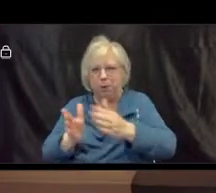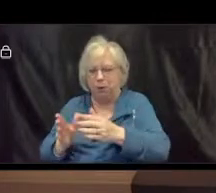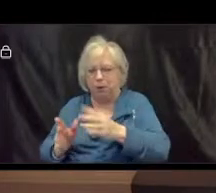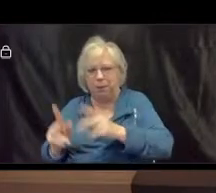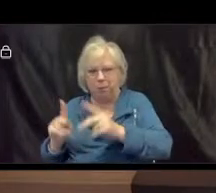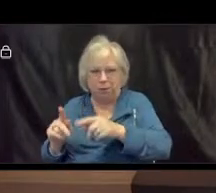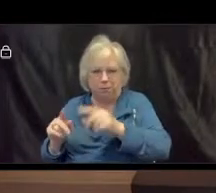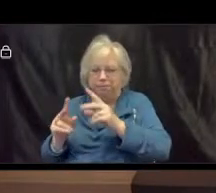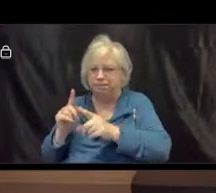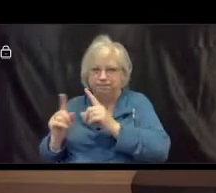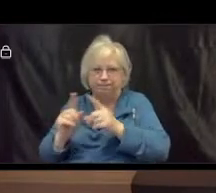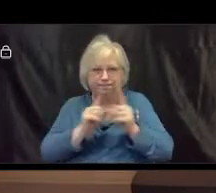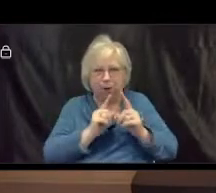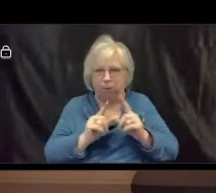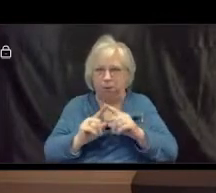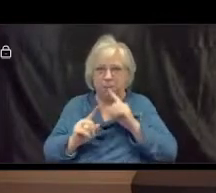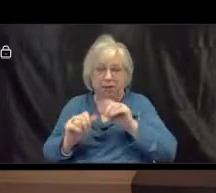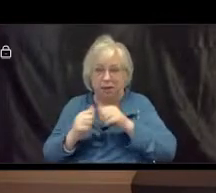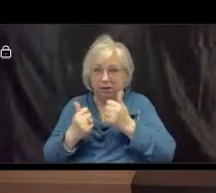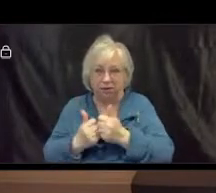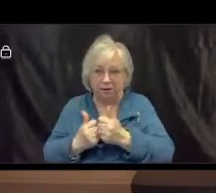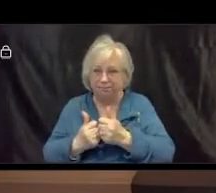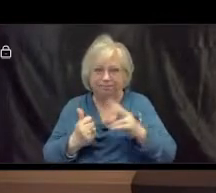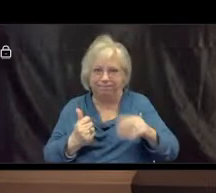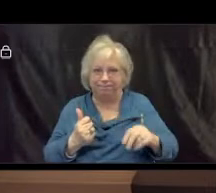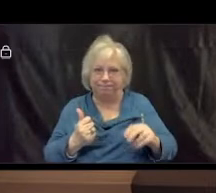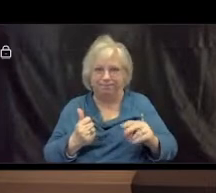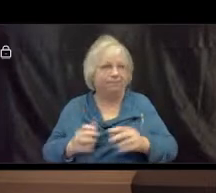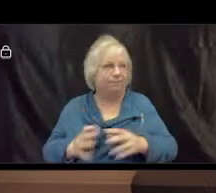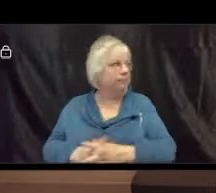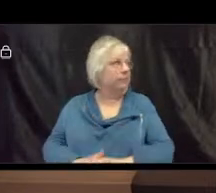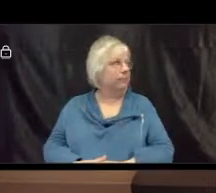association. Thank you.